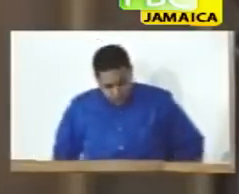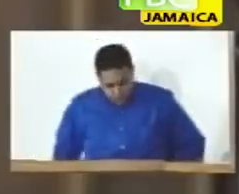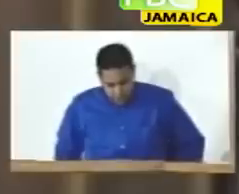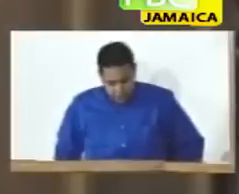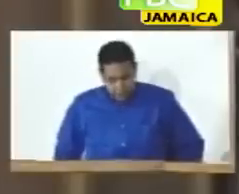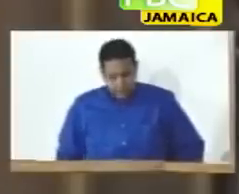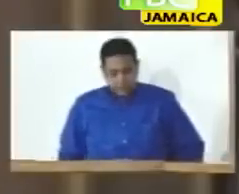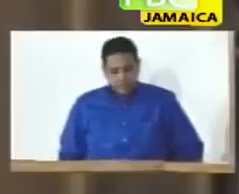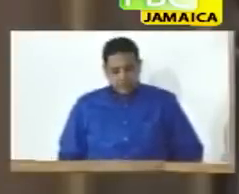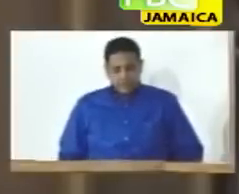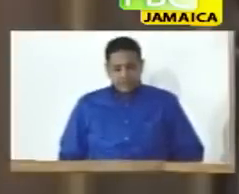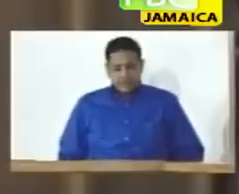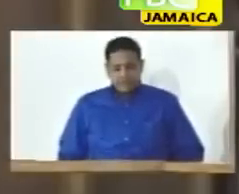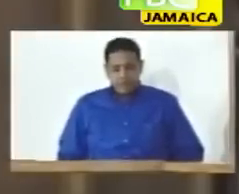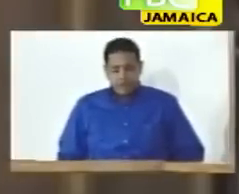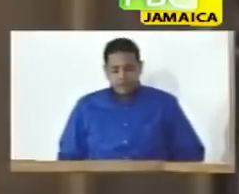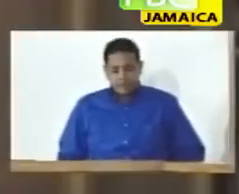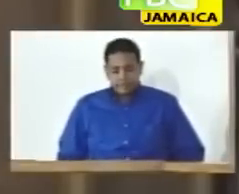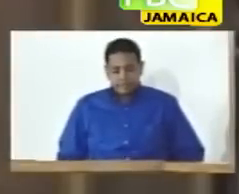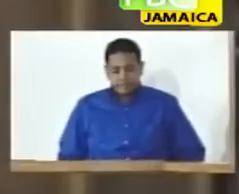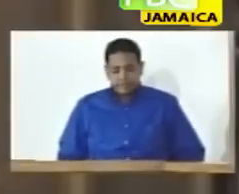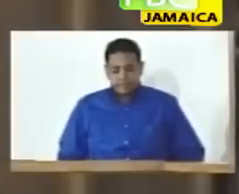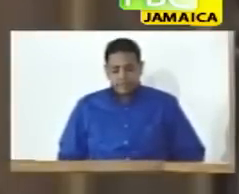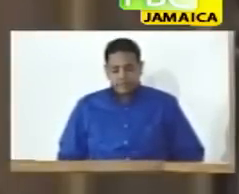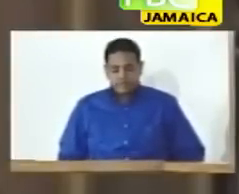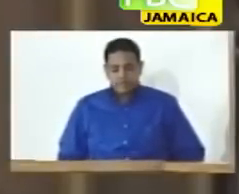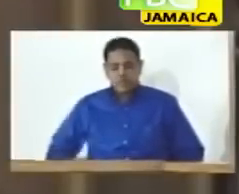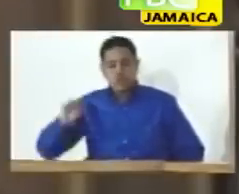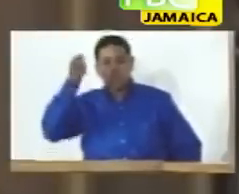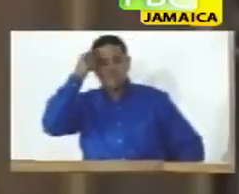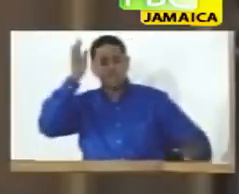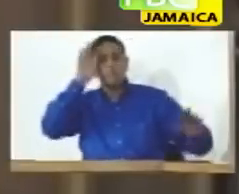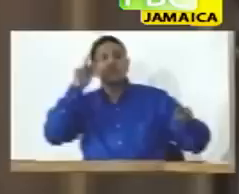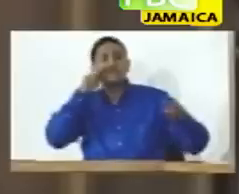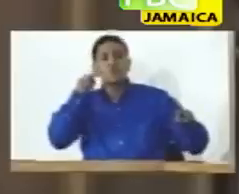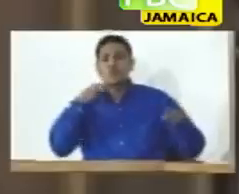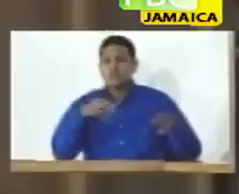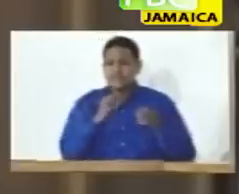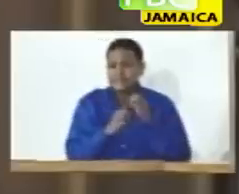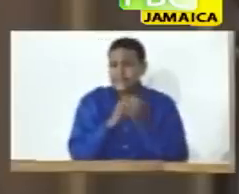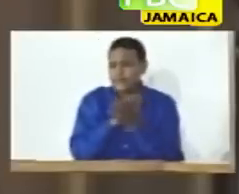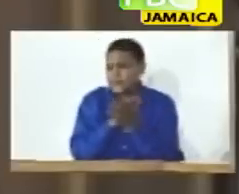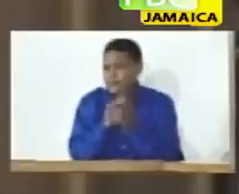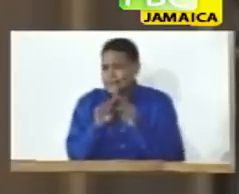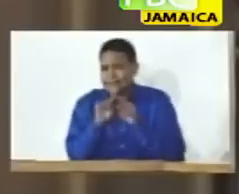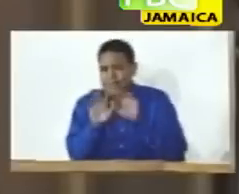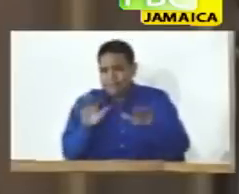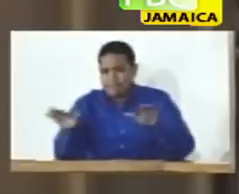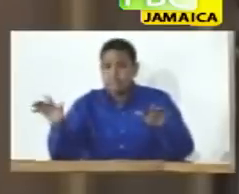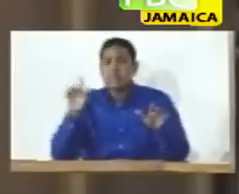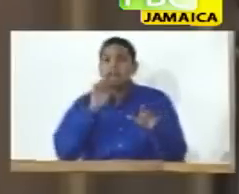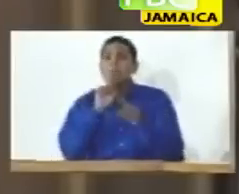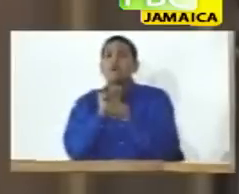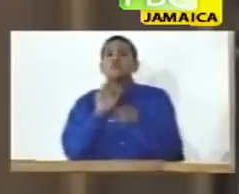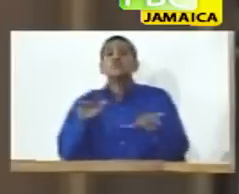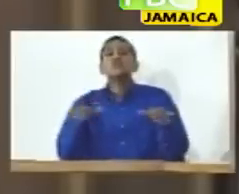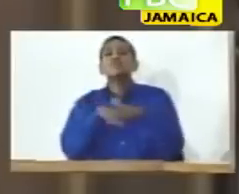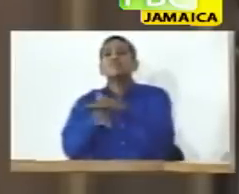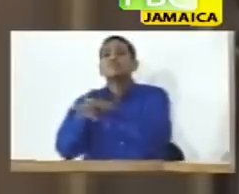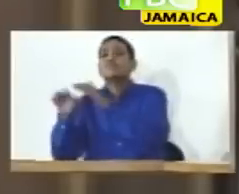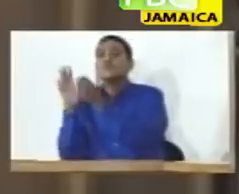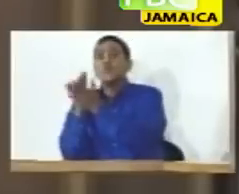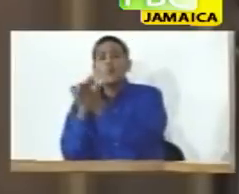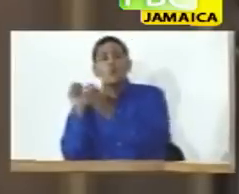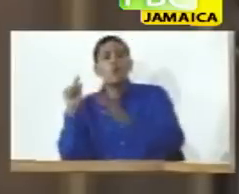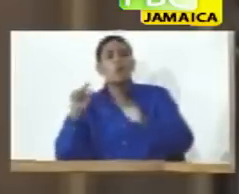The government will continue to focus on infrastructural development to provide adequate school places for children at all